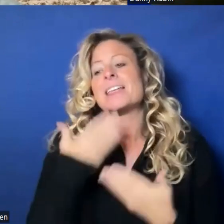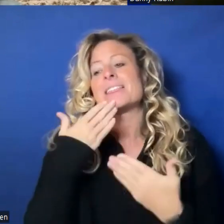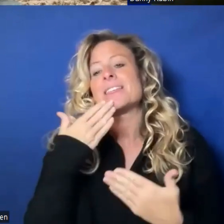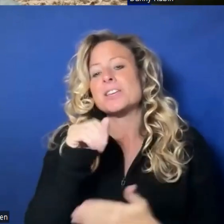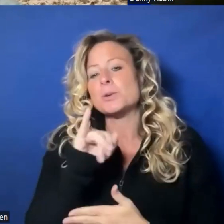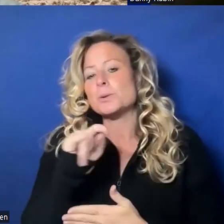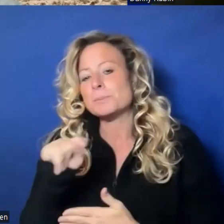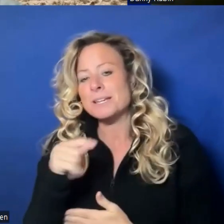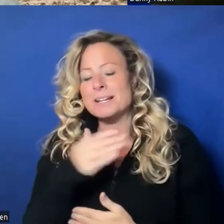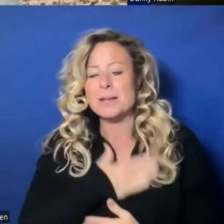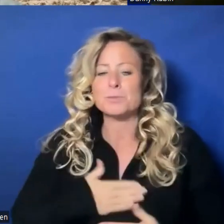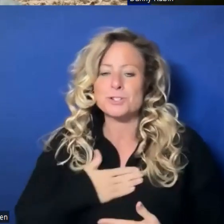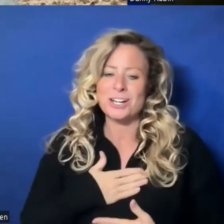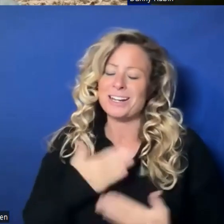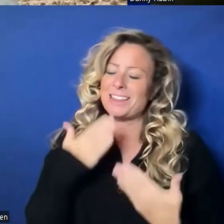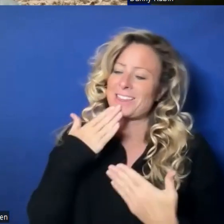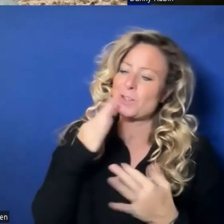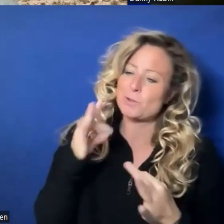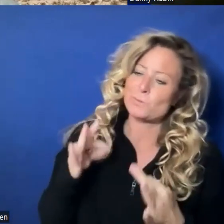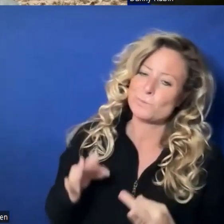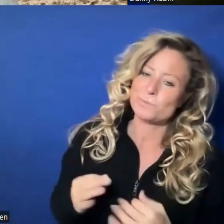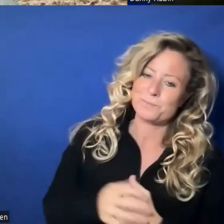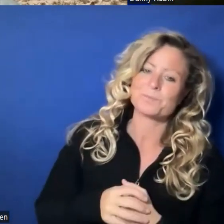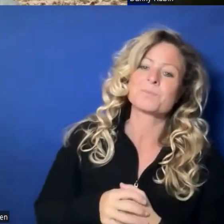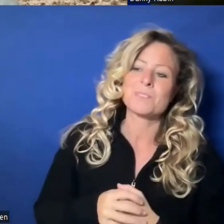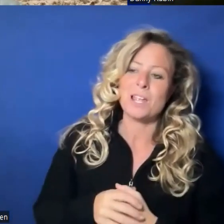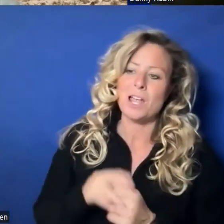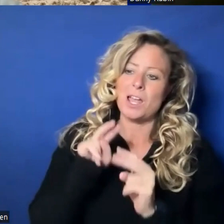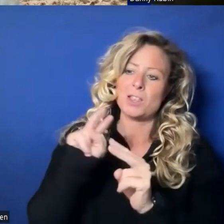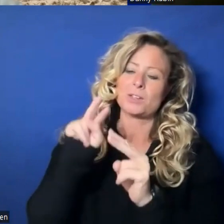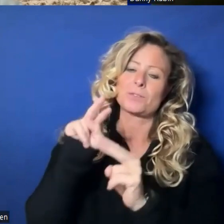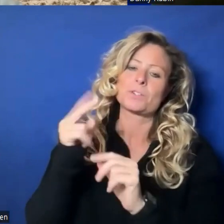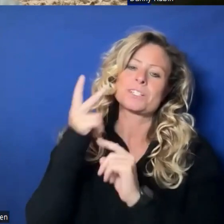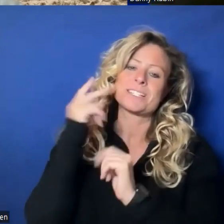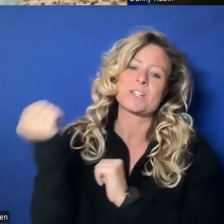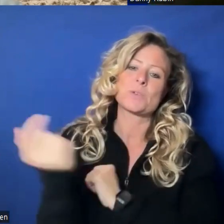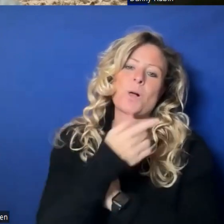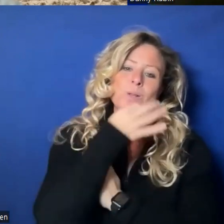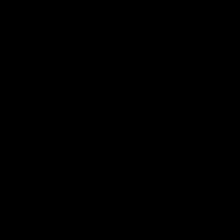very much. Thank you. And look forward to seeing everybody soon. Have a great rest of the day.